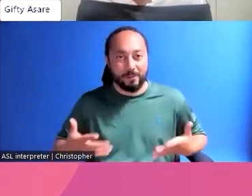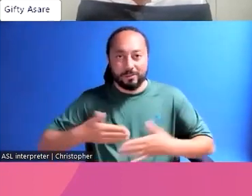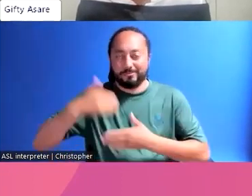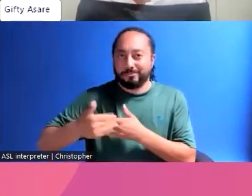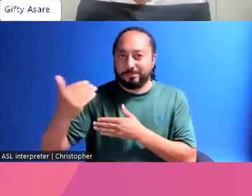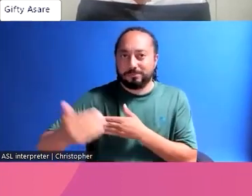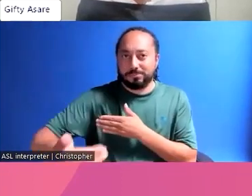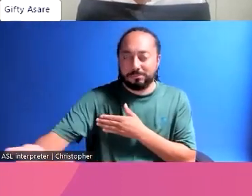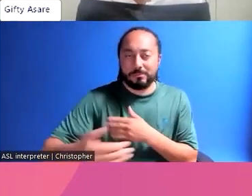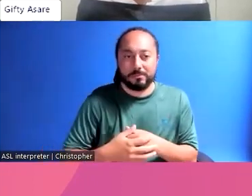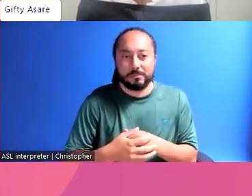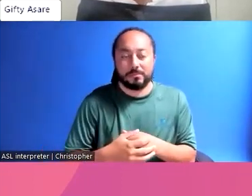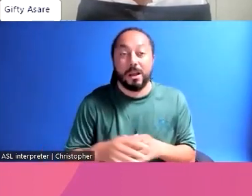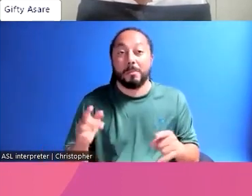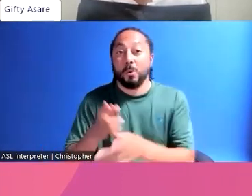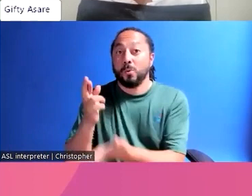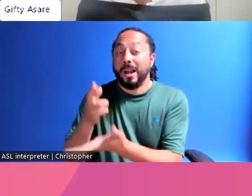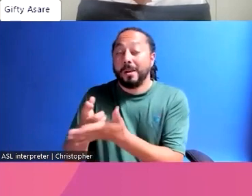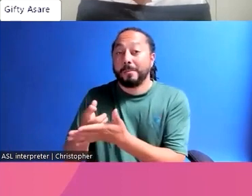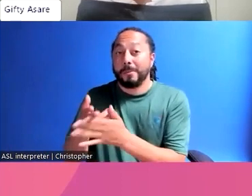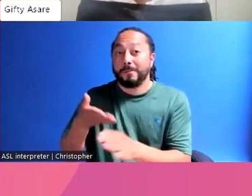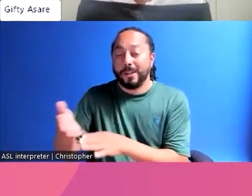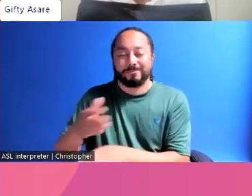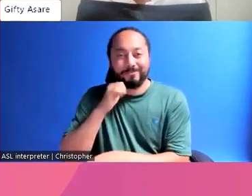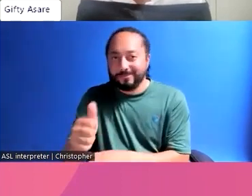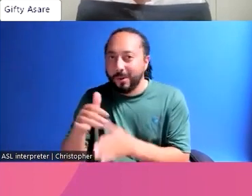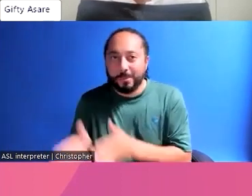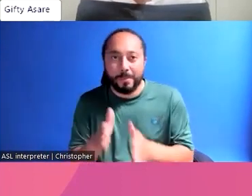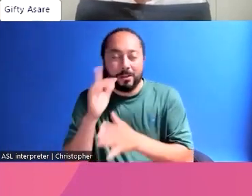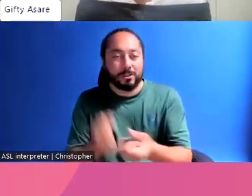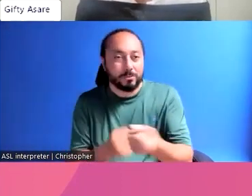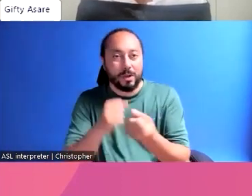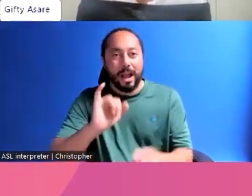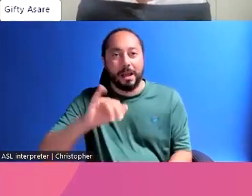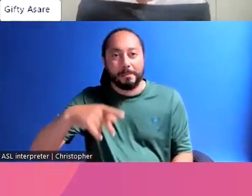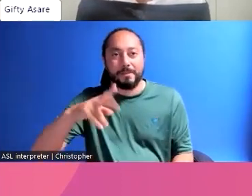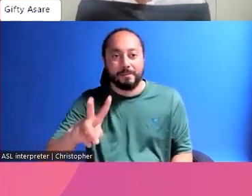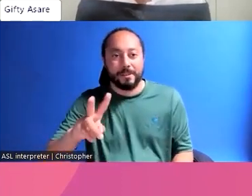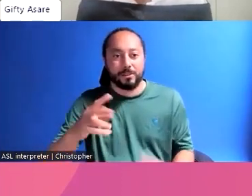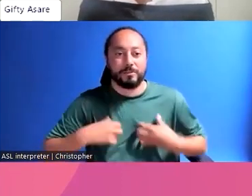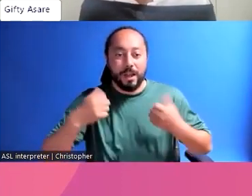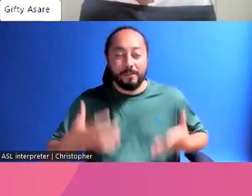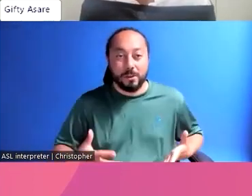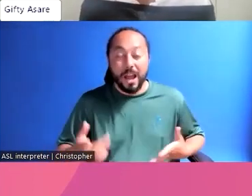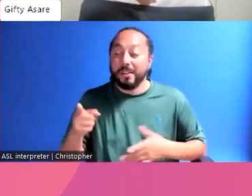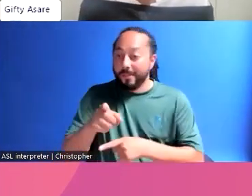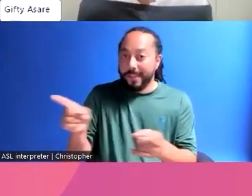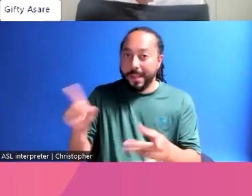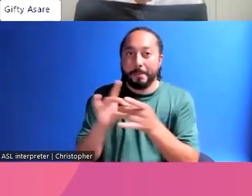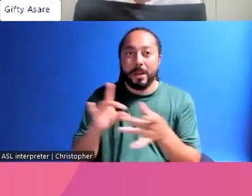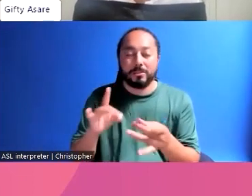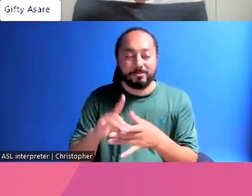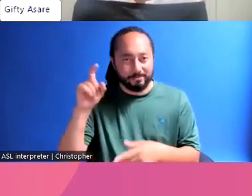professionals are underprepared to support IPV survivors. They do mention requiring more education and training to